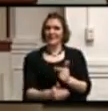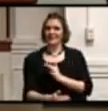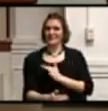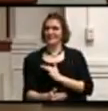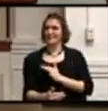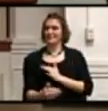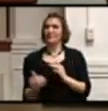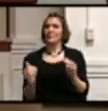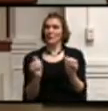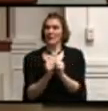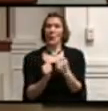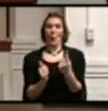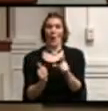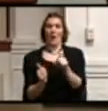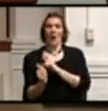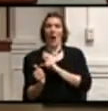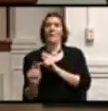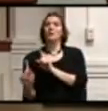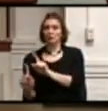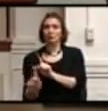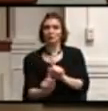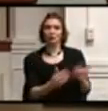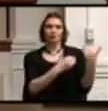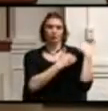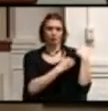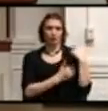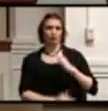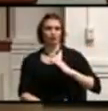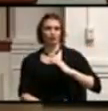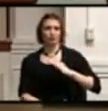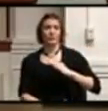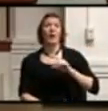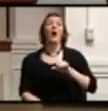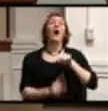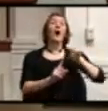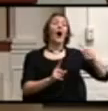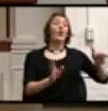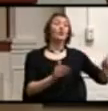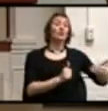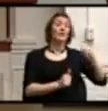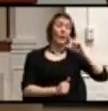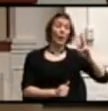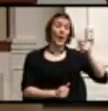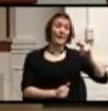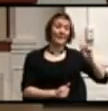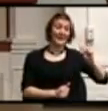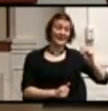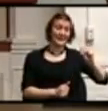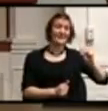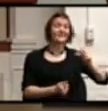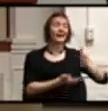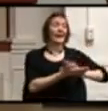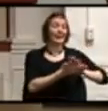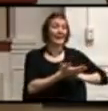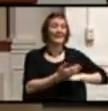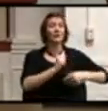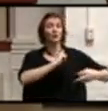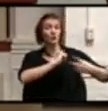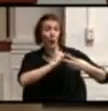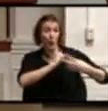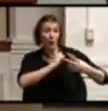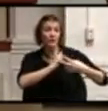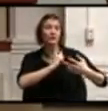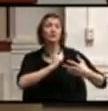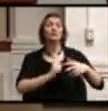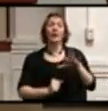Off to this side, we've got weapons cleaning, armory, storage, range equipment,